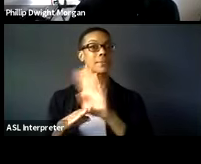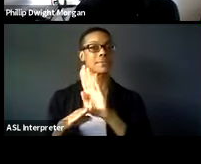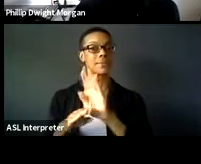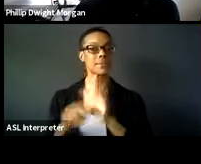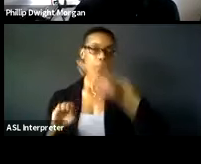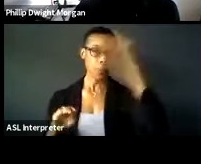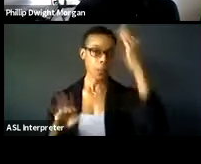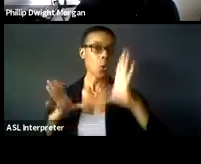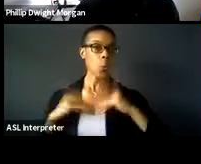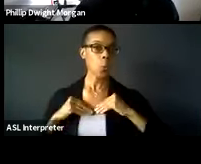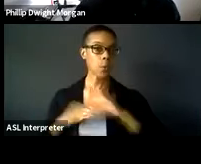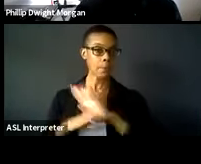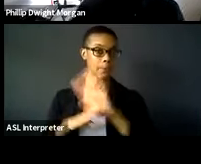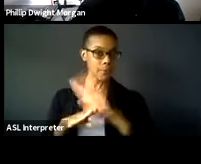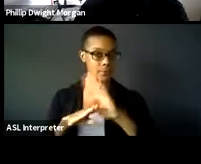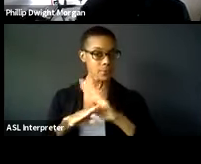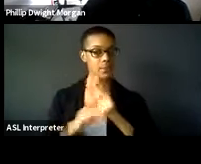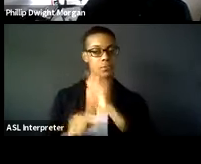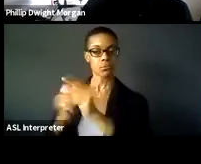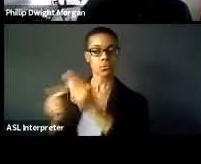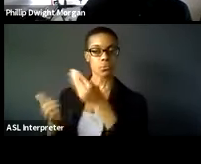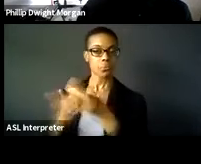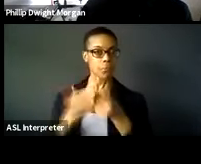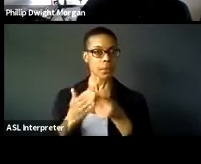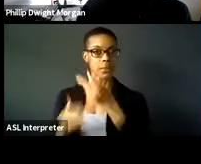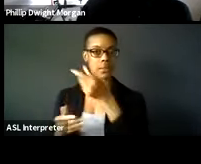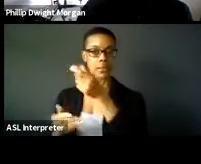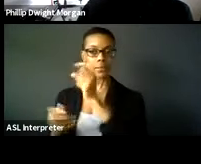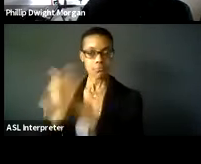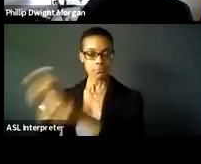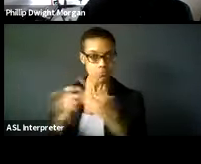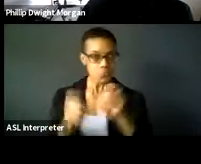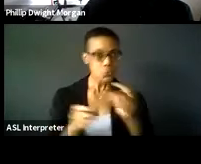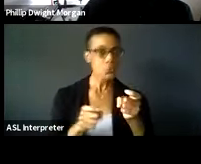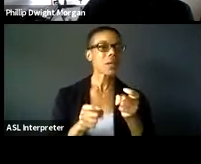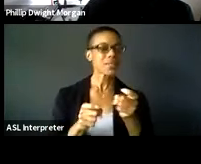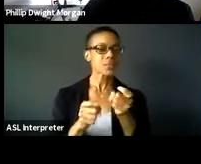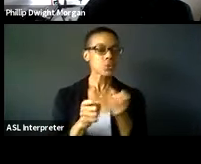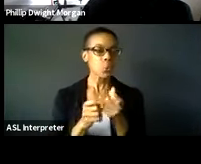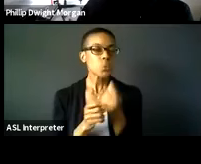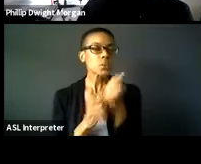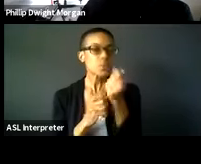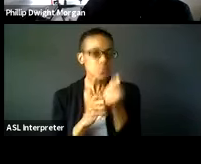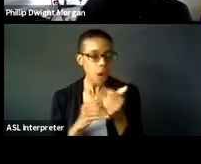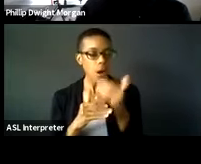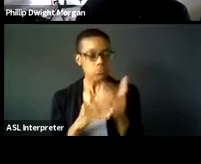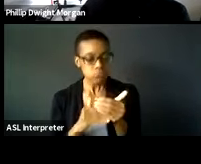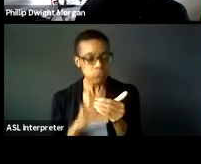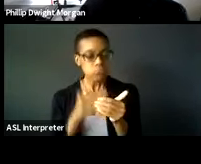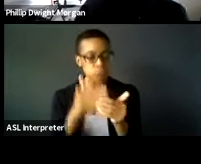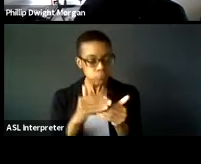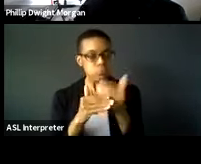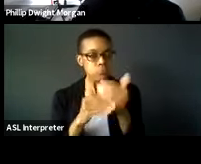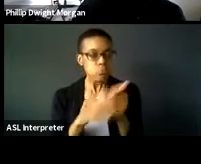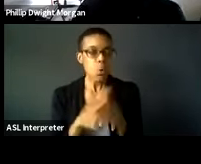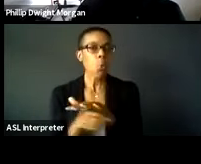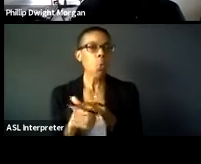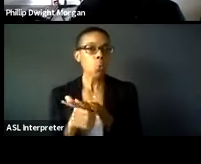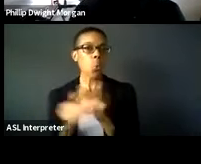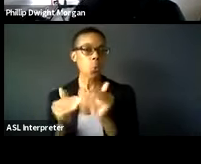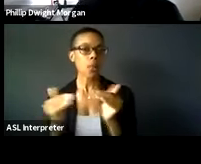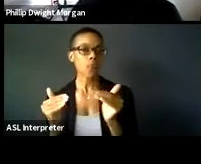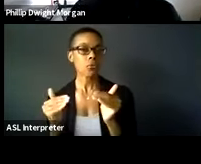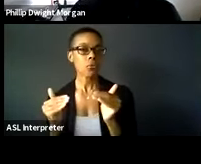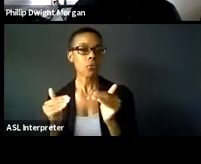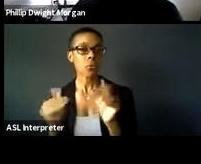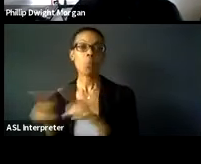and institutions that help Black people. So the small things happening at a local level, but also I've